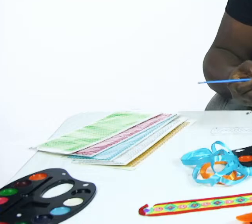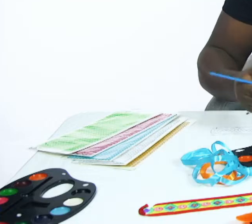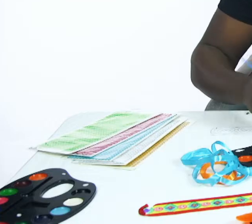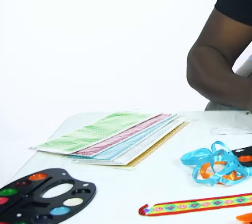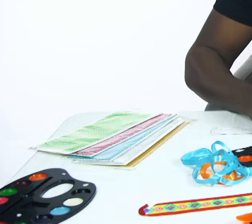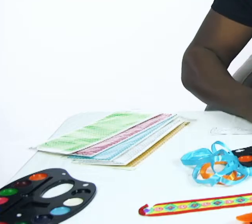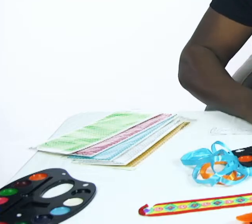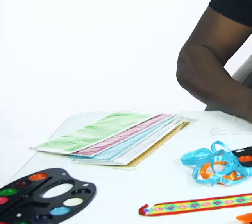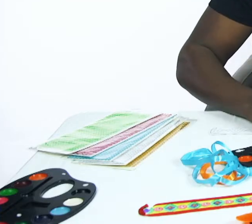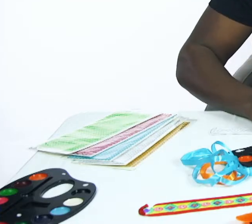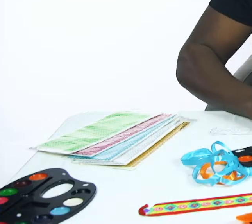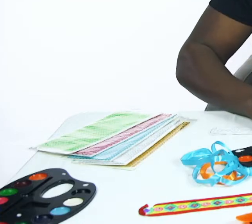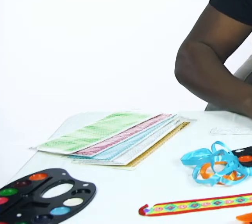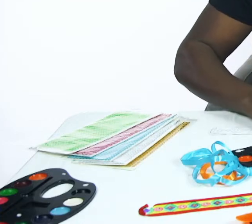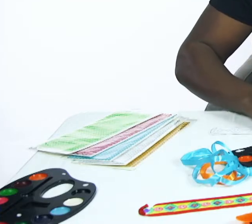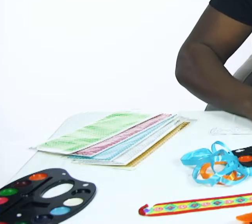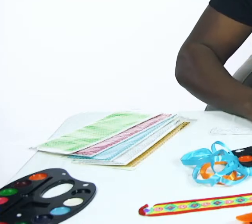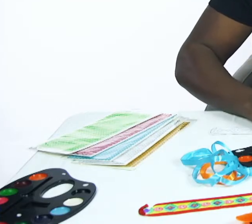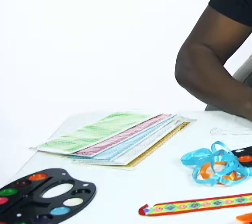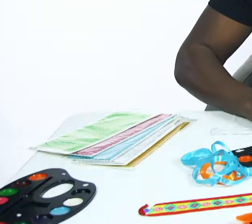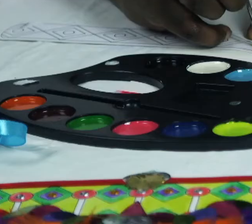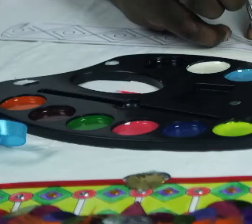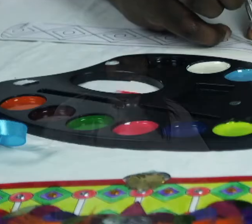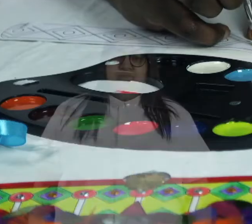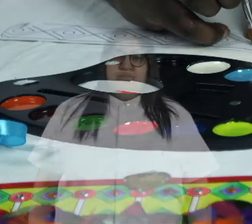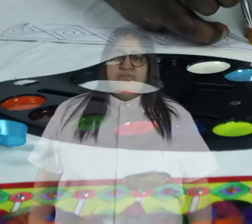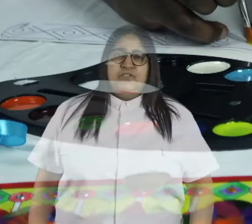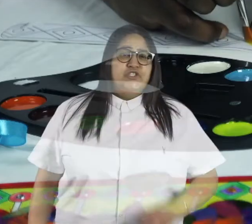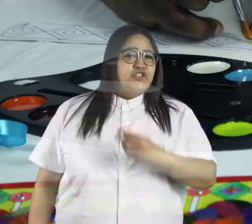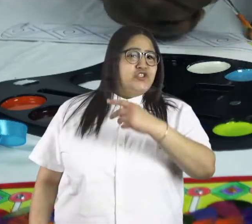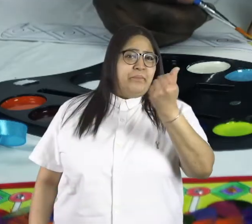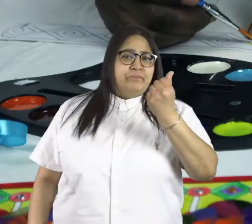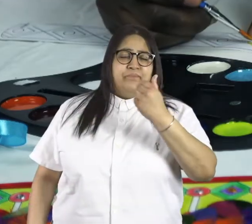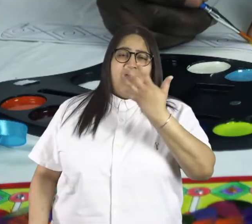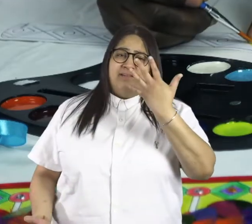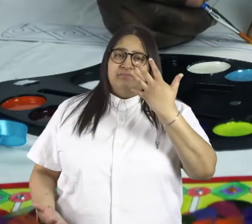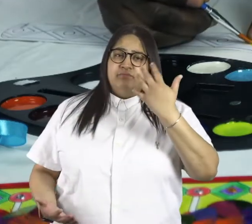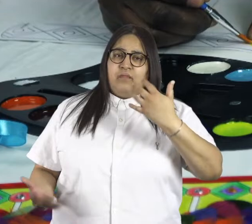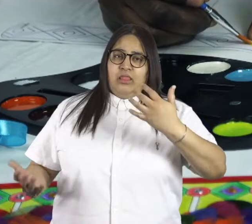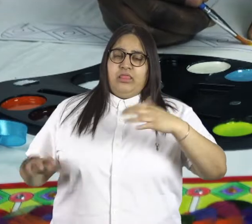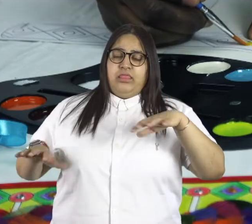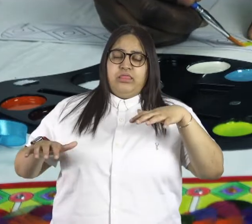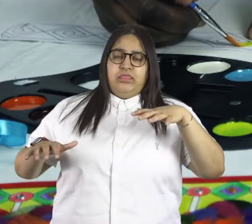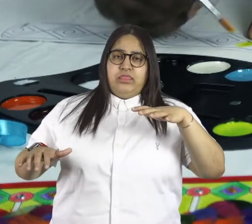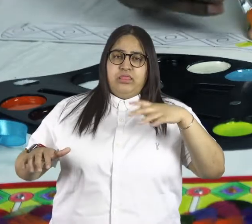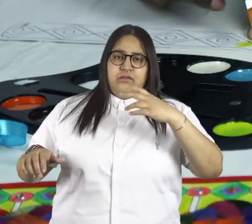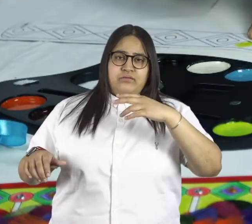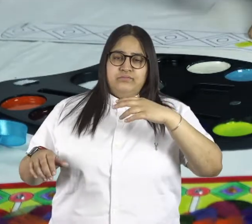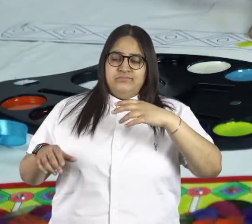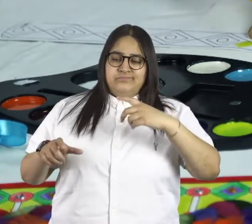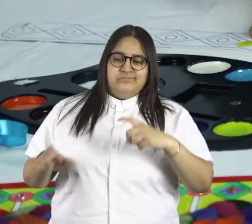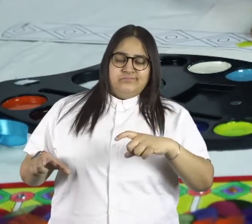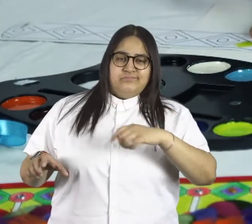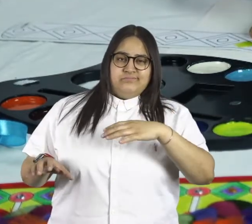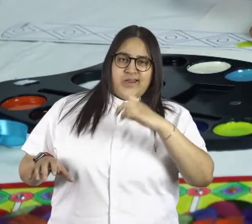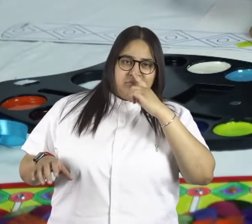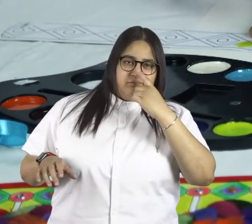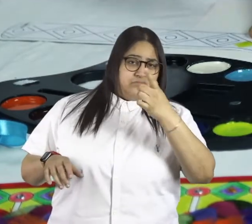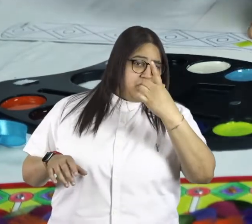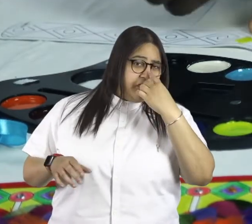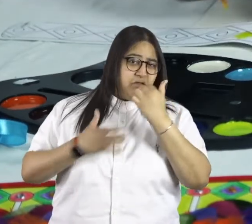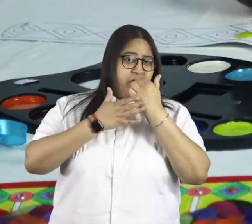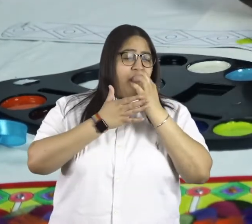you, then feel free to ask for help. Get someone involved, get someone to work with you, or you can work with someone